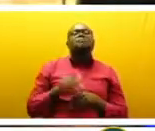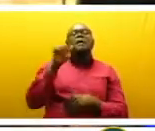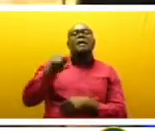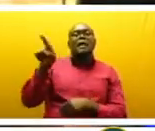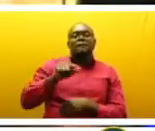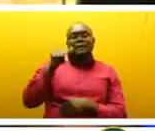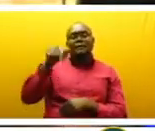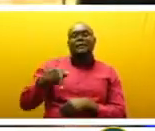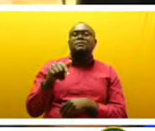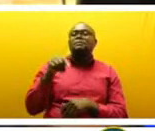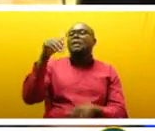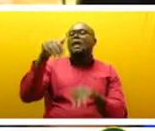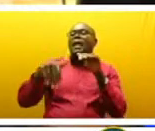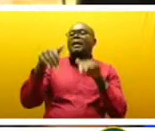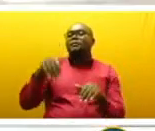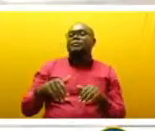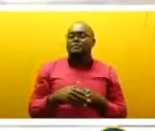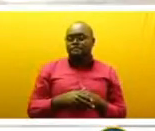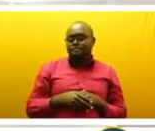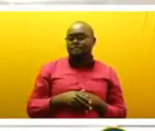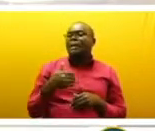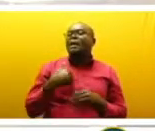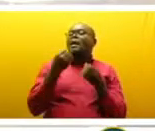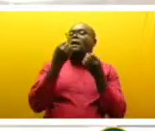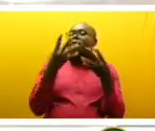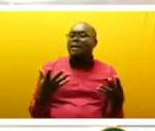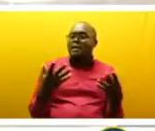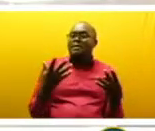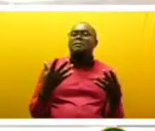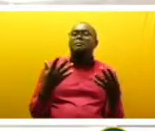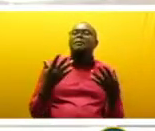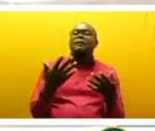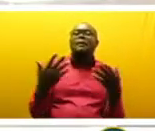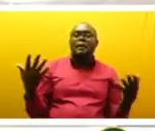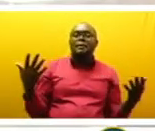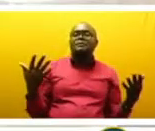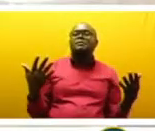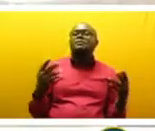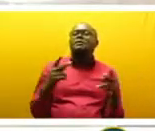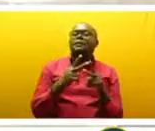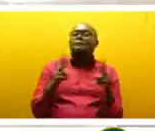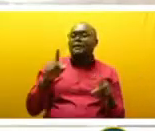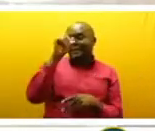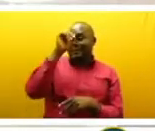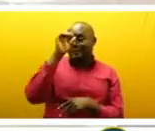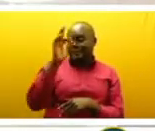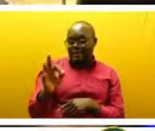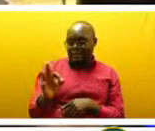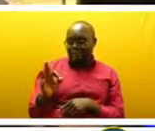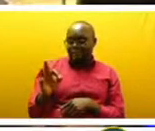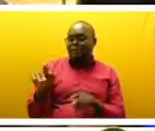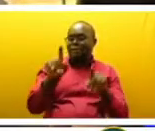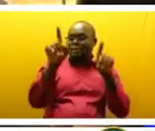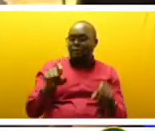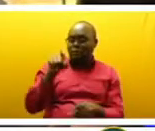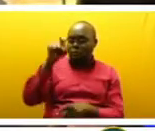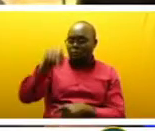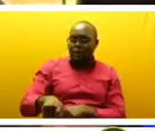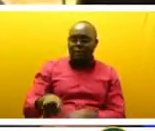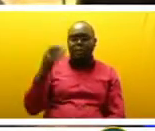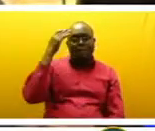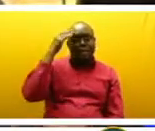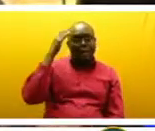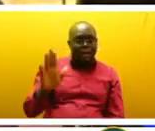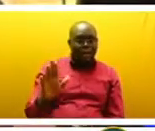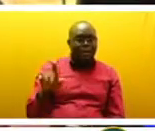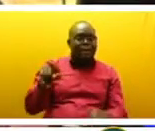election. There have been multiple infractions, very serious. And the question that must linger in the minds of the